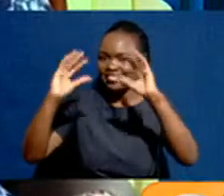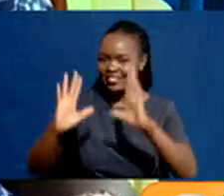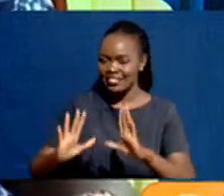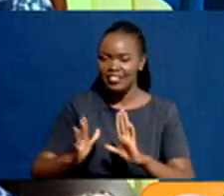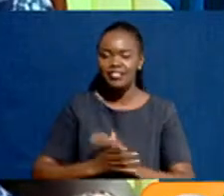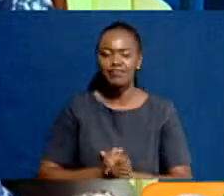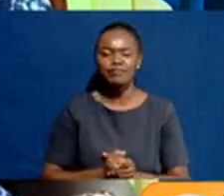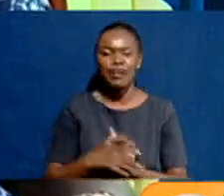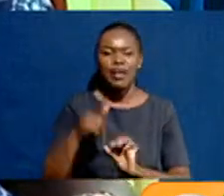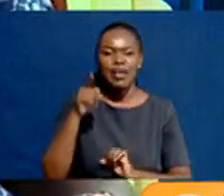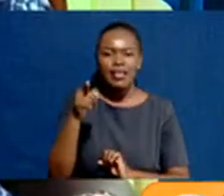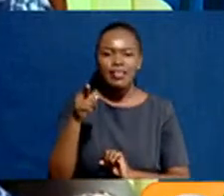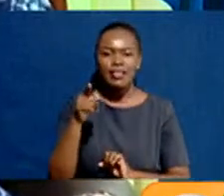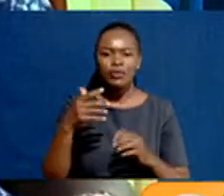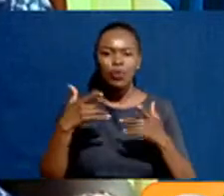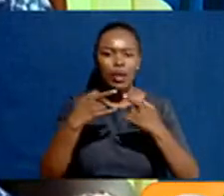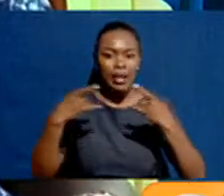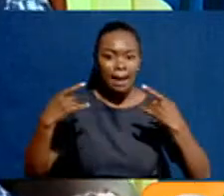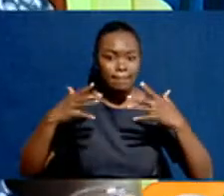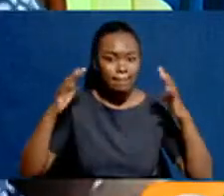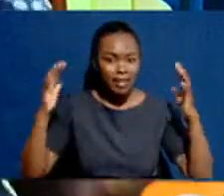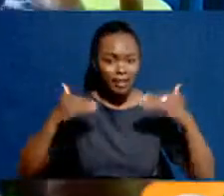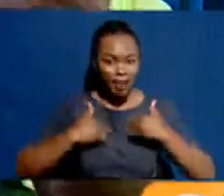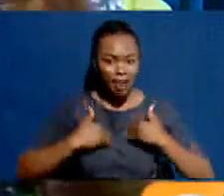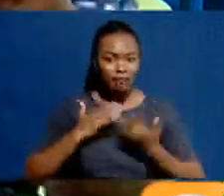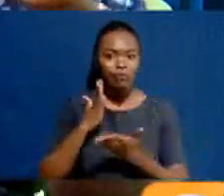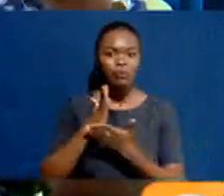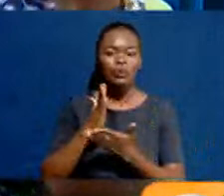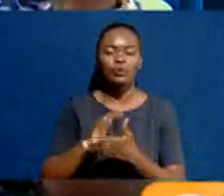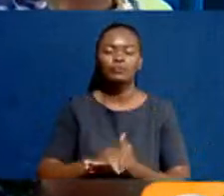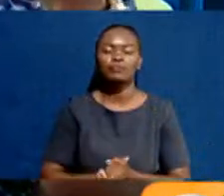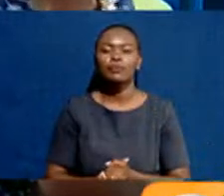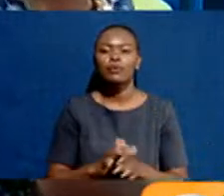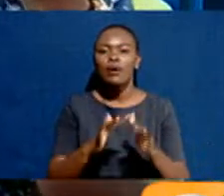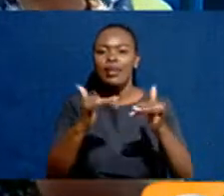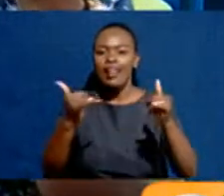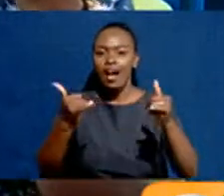there is a very big gap the way you have said. In 6 months,